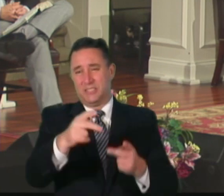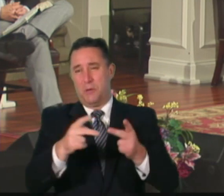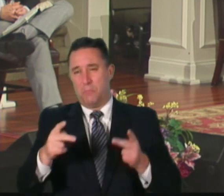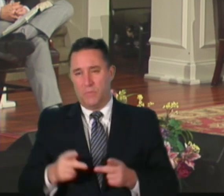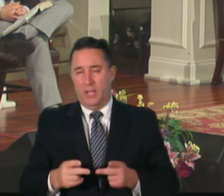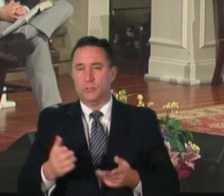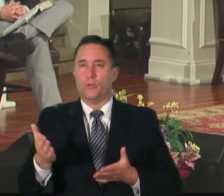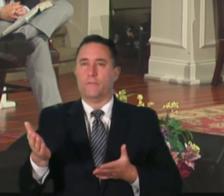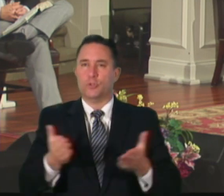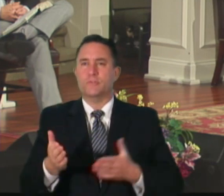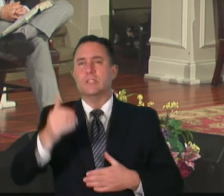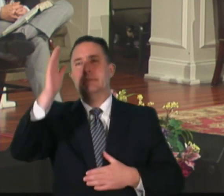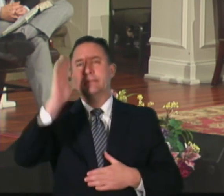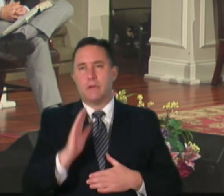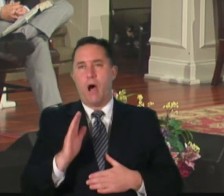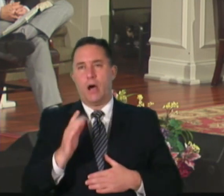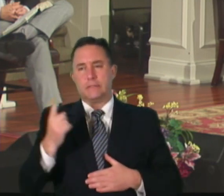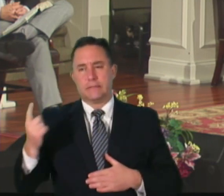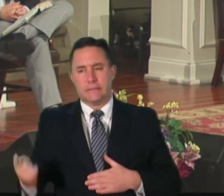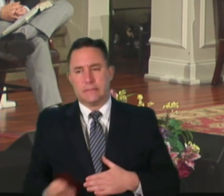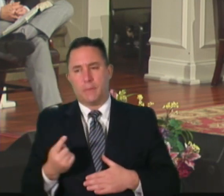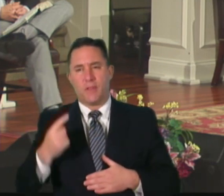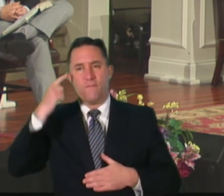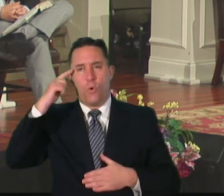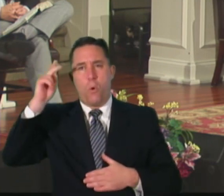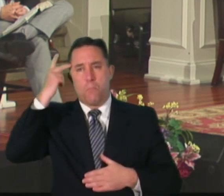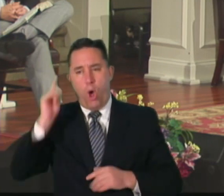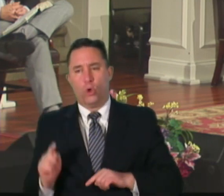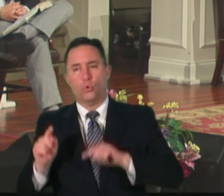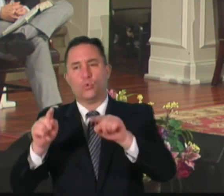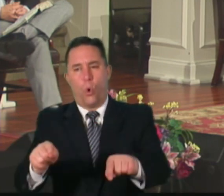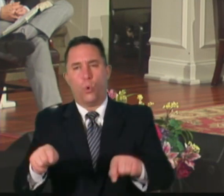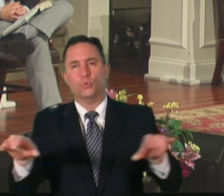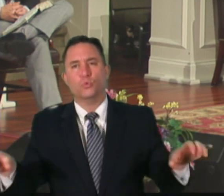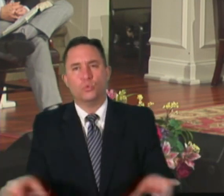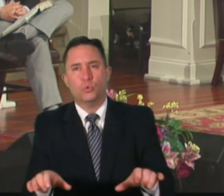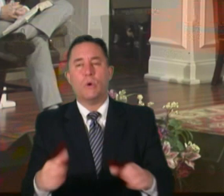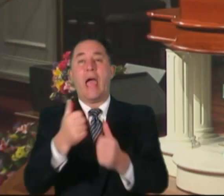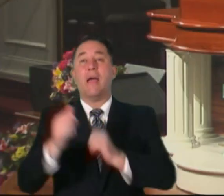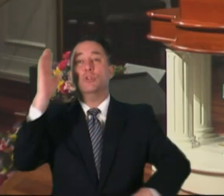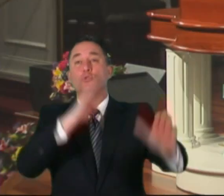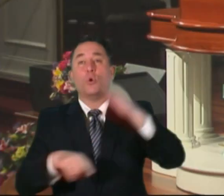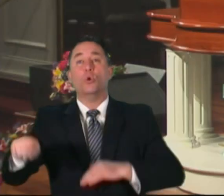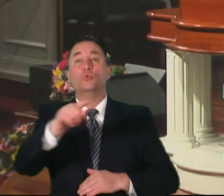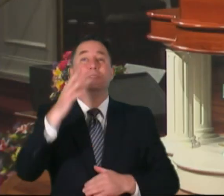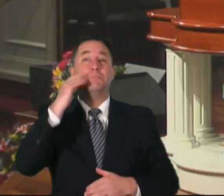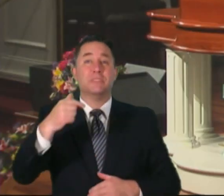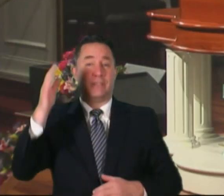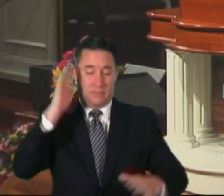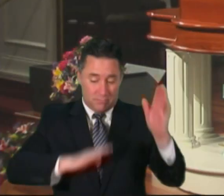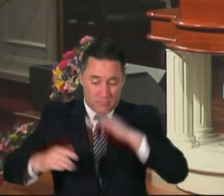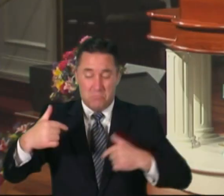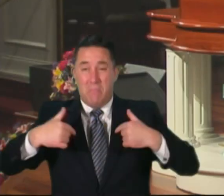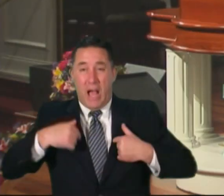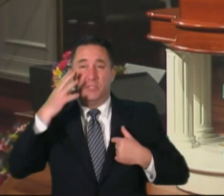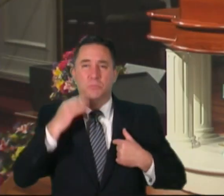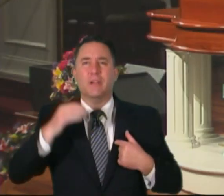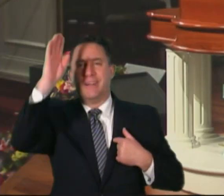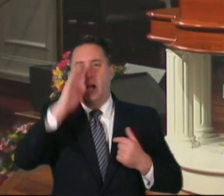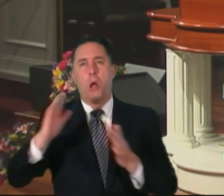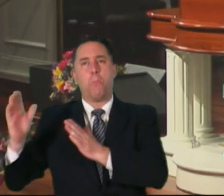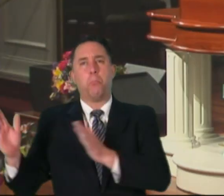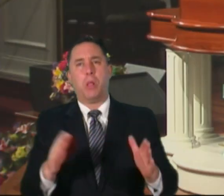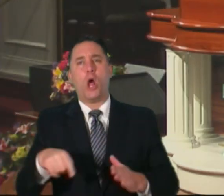of service. God has something for him. And dear friend, in every storm that you go through and I go through, God has something for